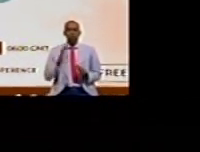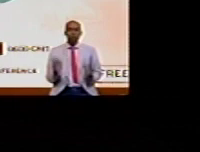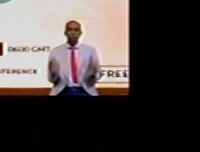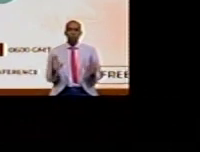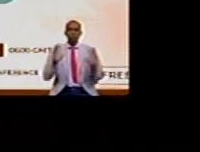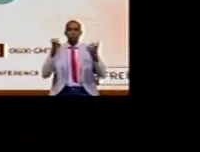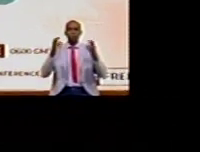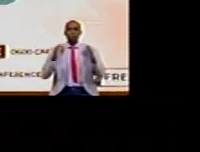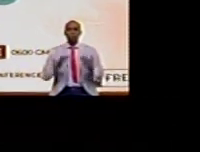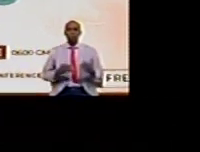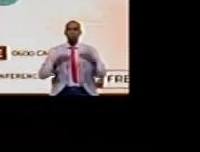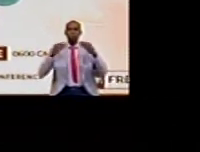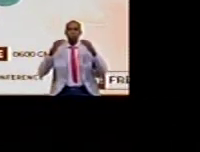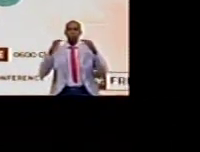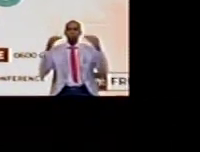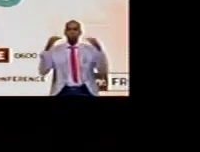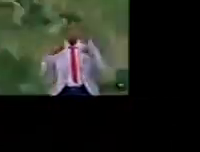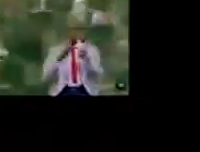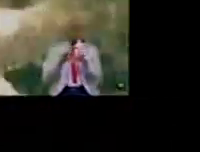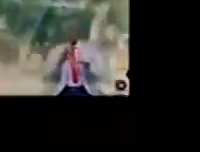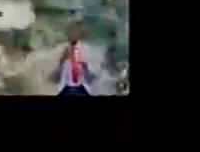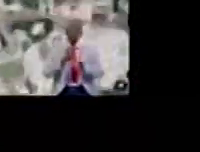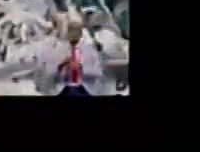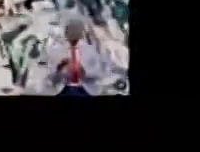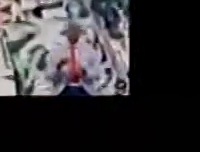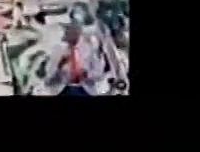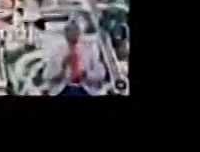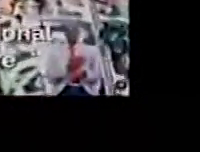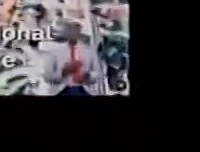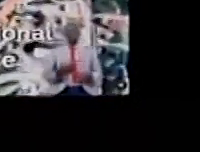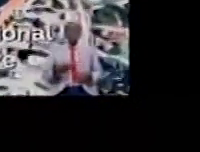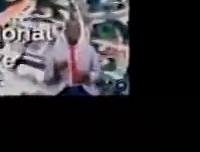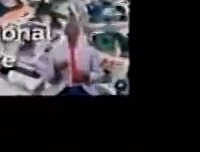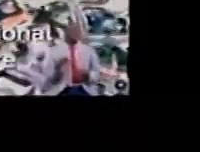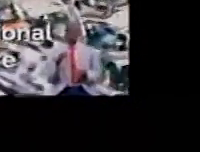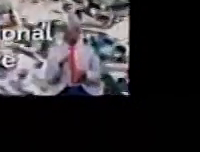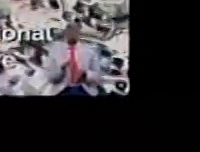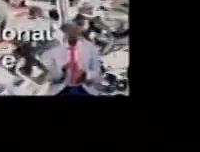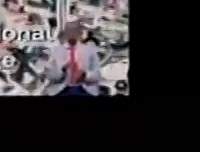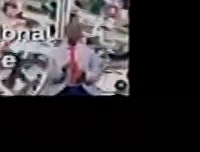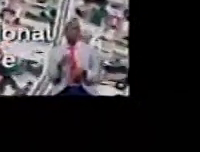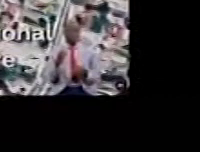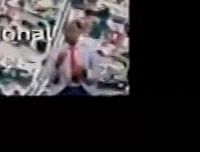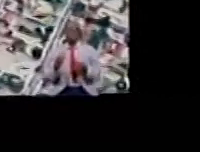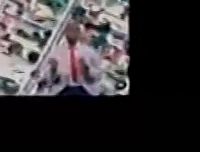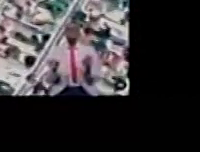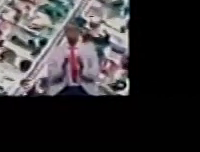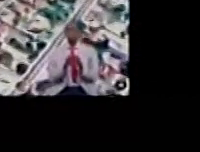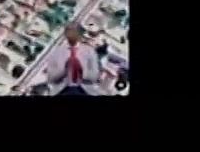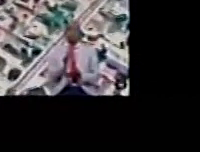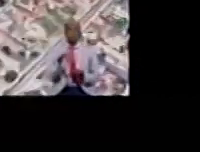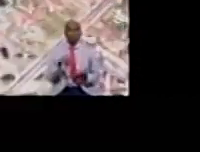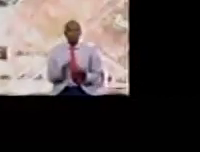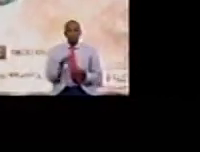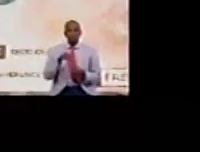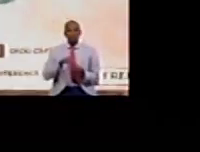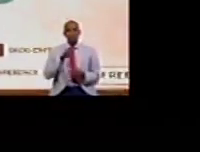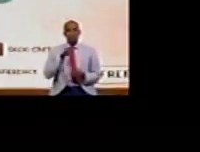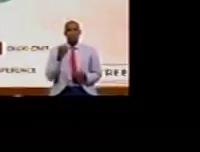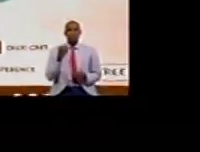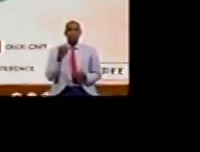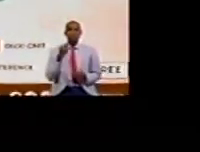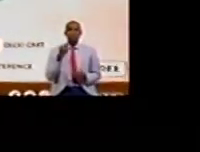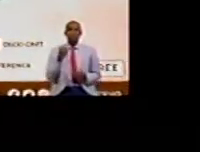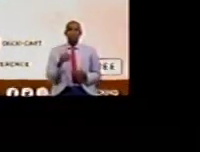22nd, 25th, and 26th September at Mulungushi International Conference Center, Zambia at